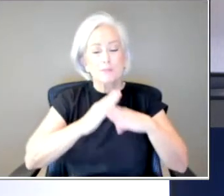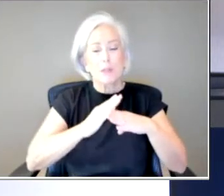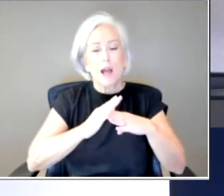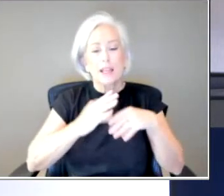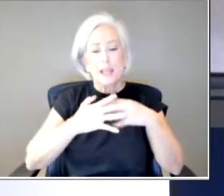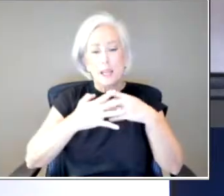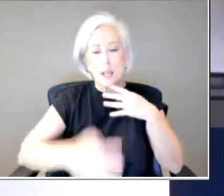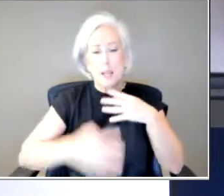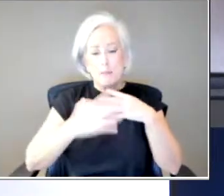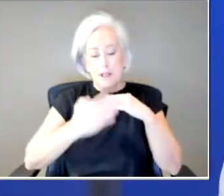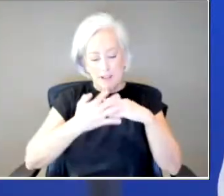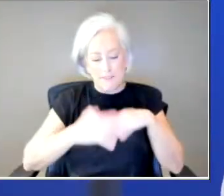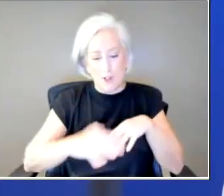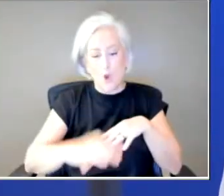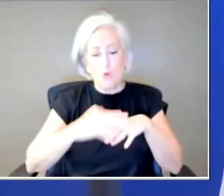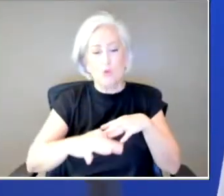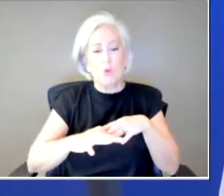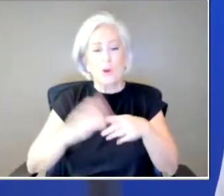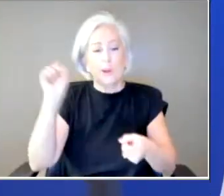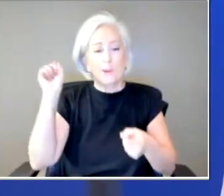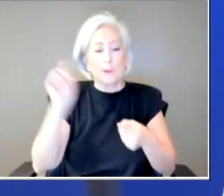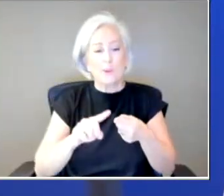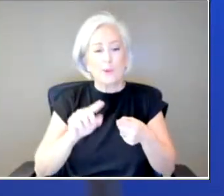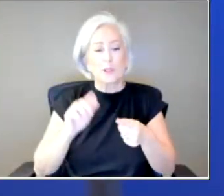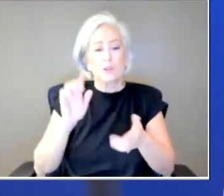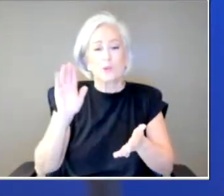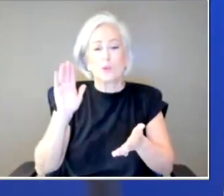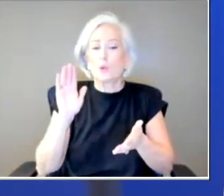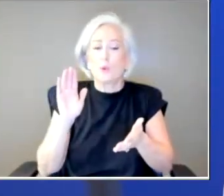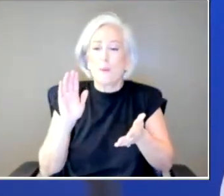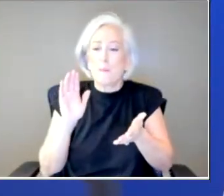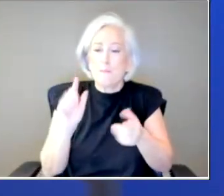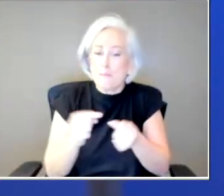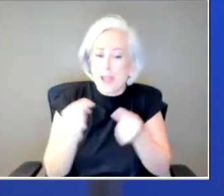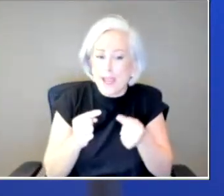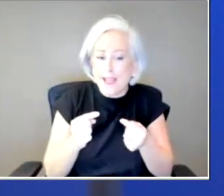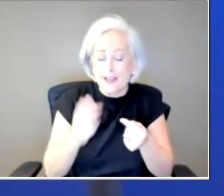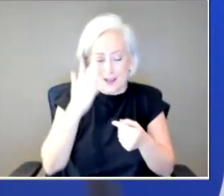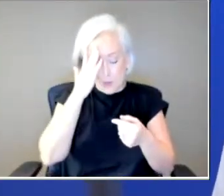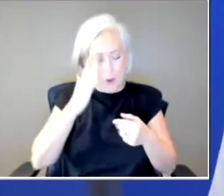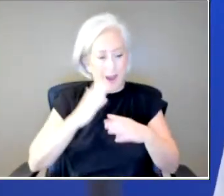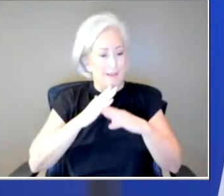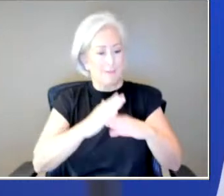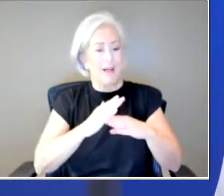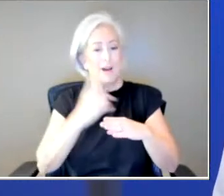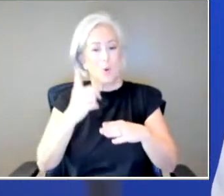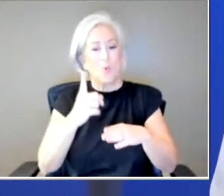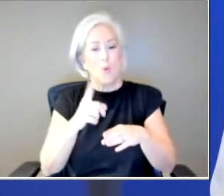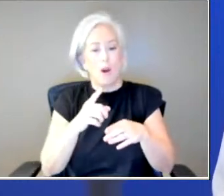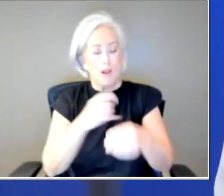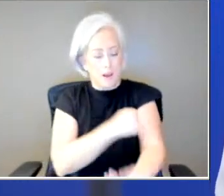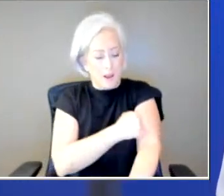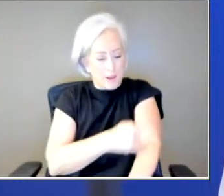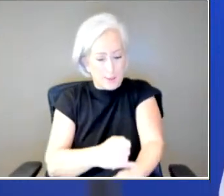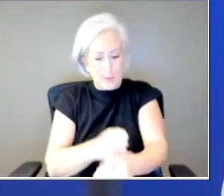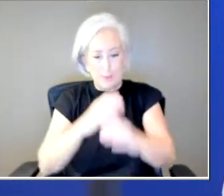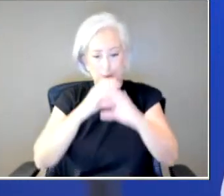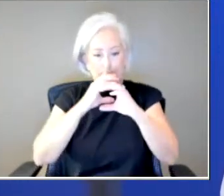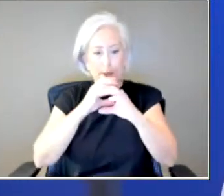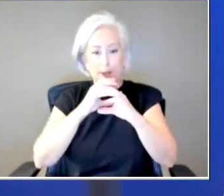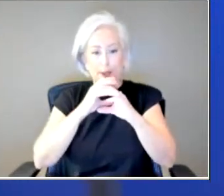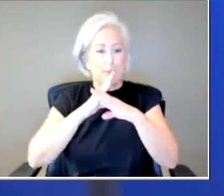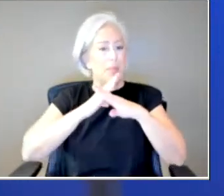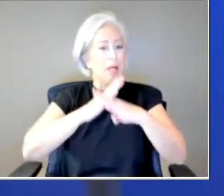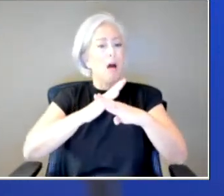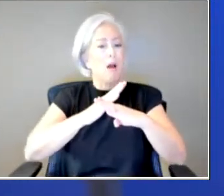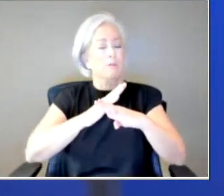pain? Yeah, it's kind of counterintuitive. Like, why does blocking up this one blood vessel help knee pain? And really what it comes down to is understanding